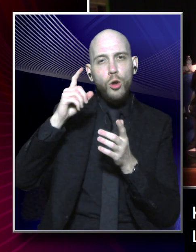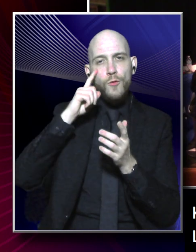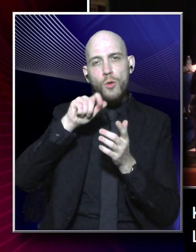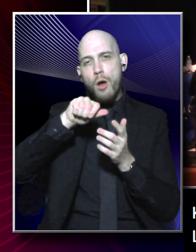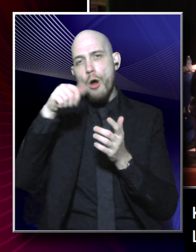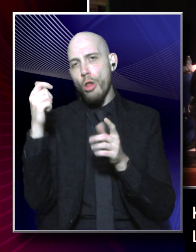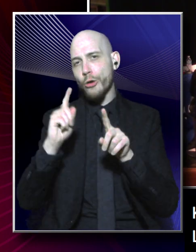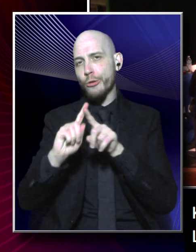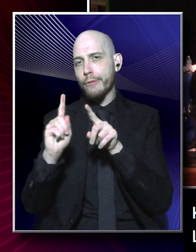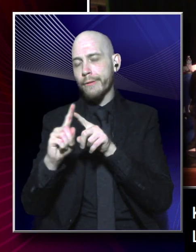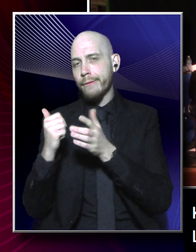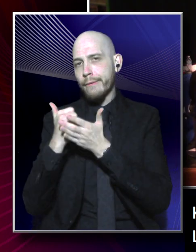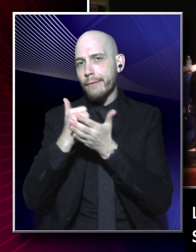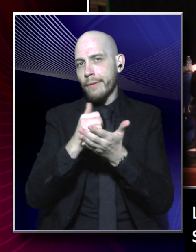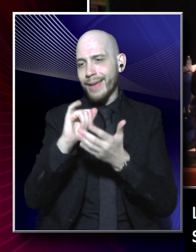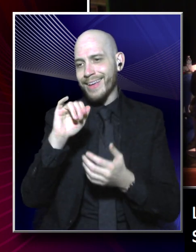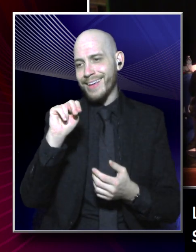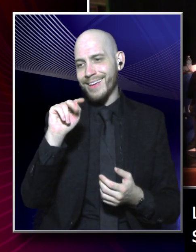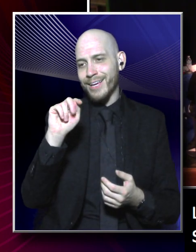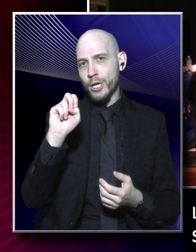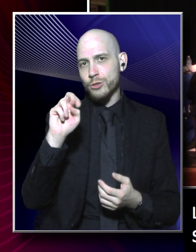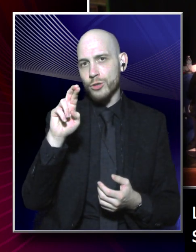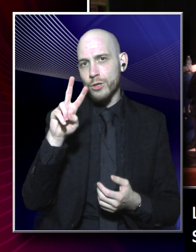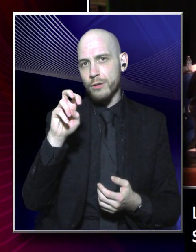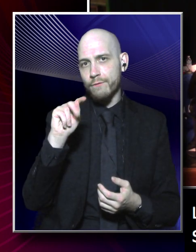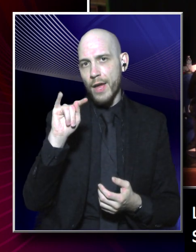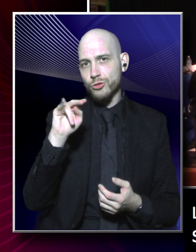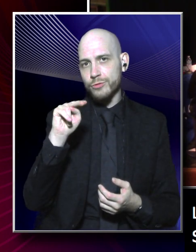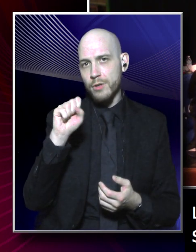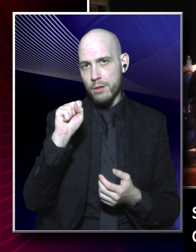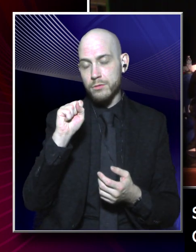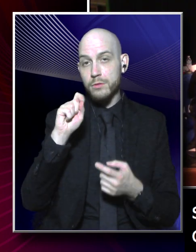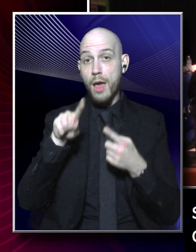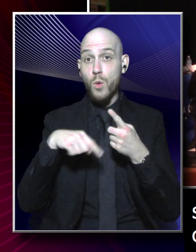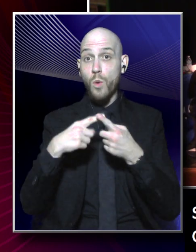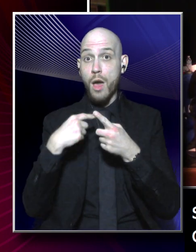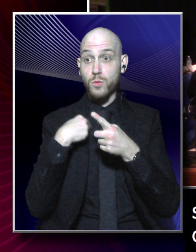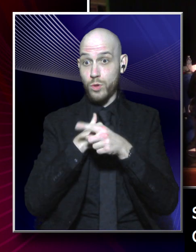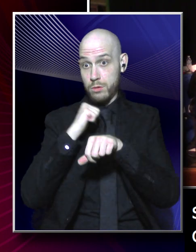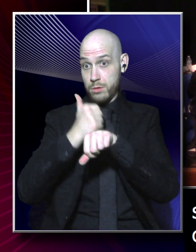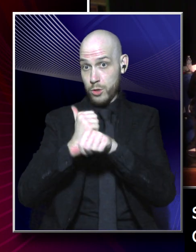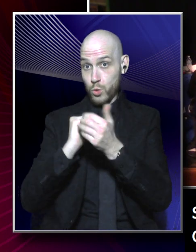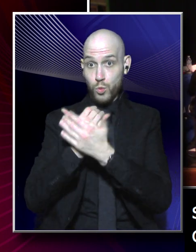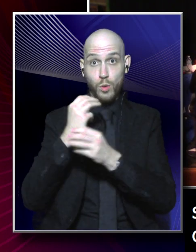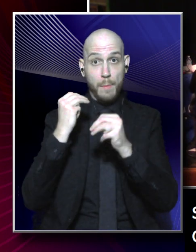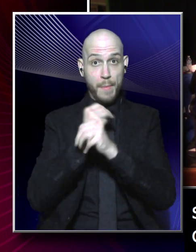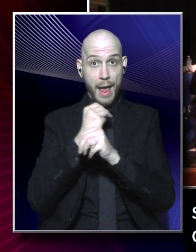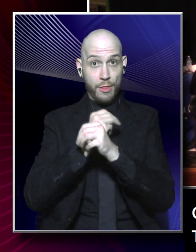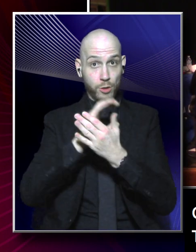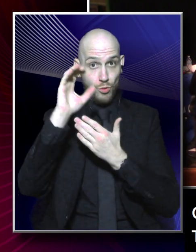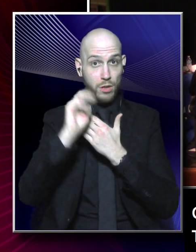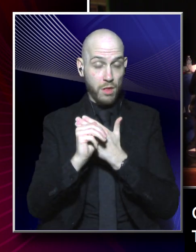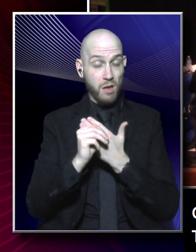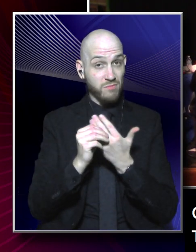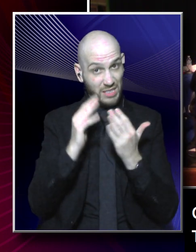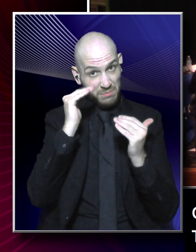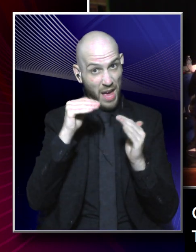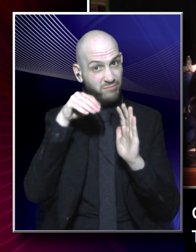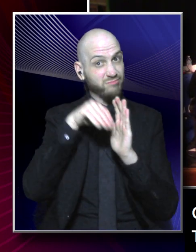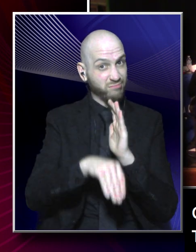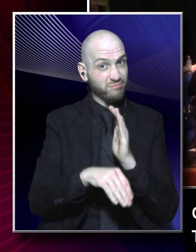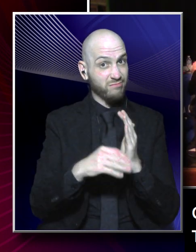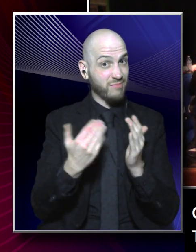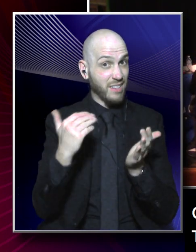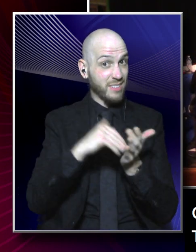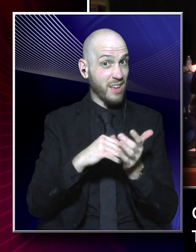when we start to focus on getting a consistent math curriculum, we can expect that type of a dip a year after as well. Is